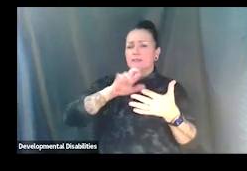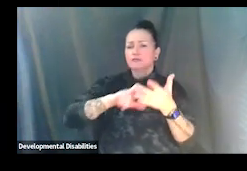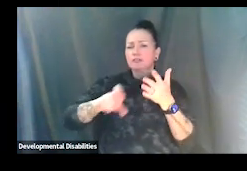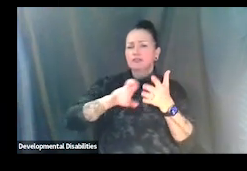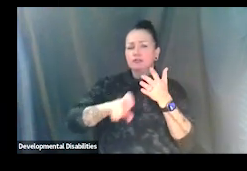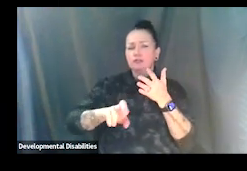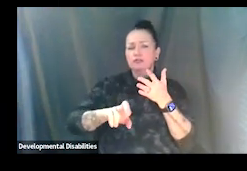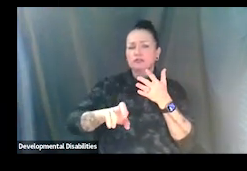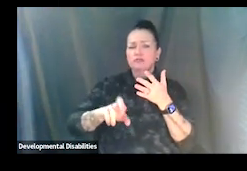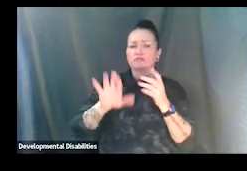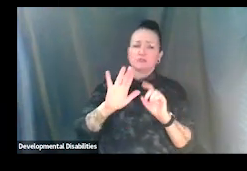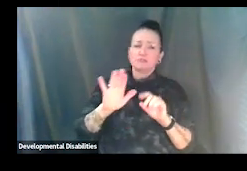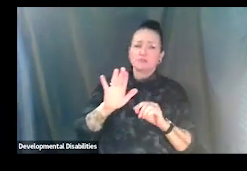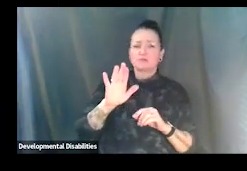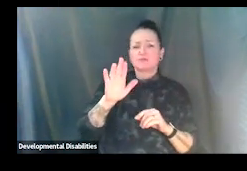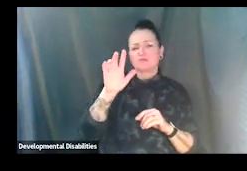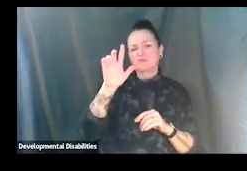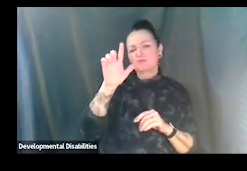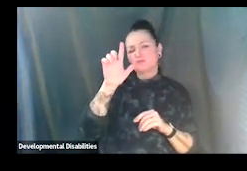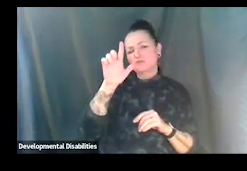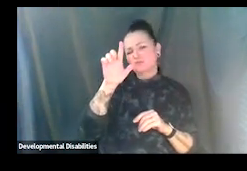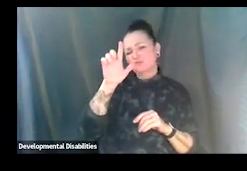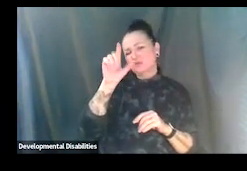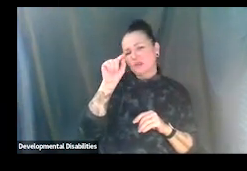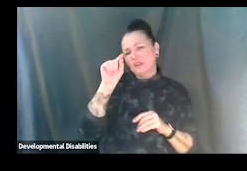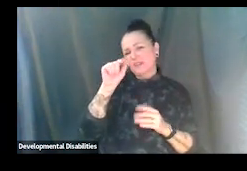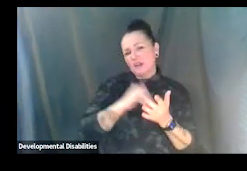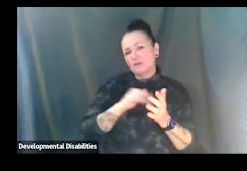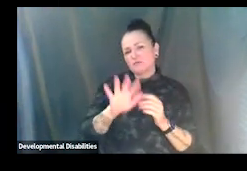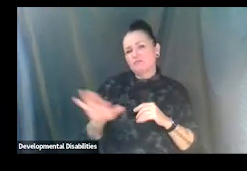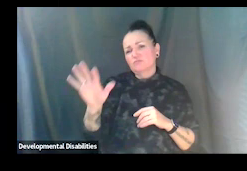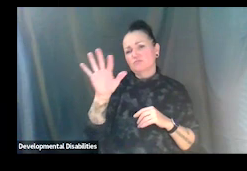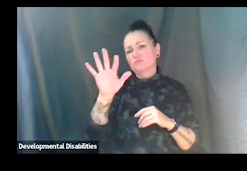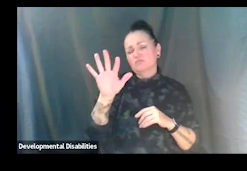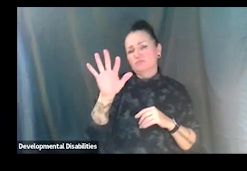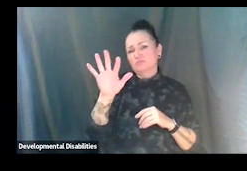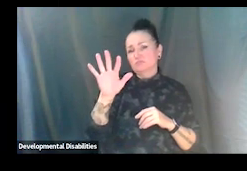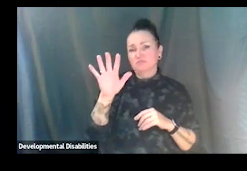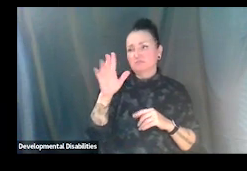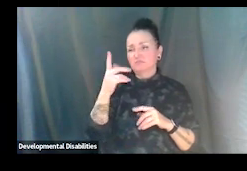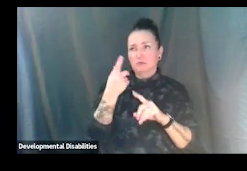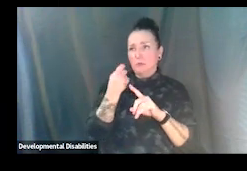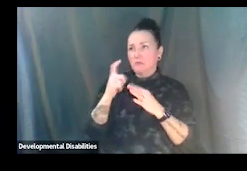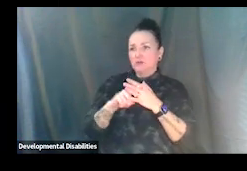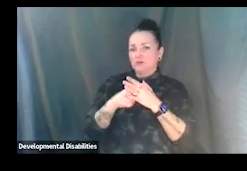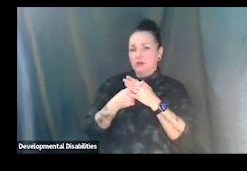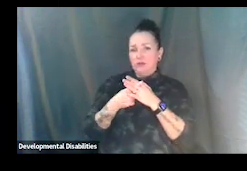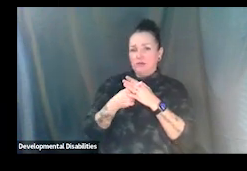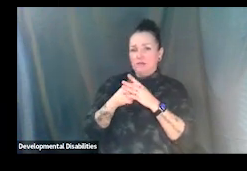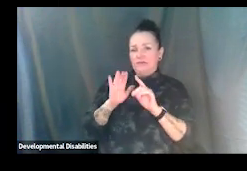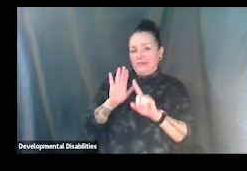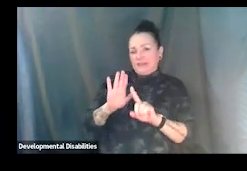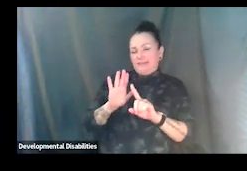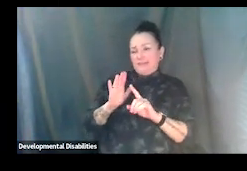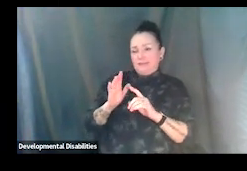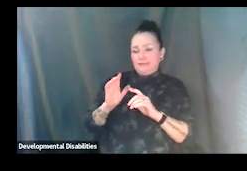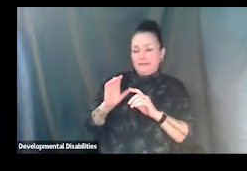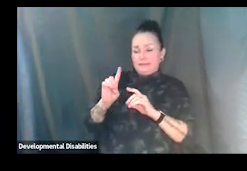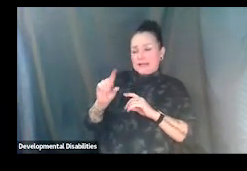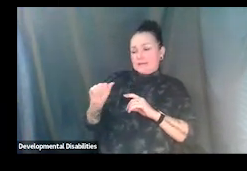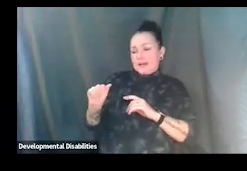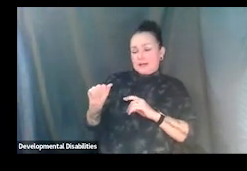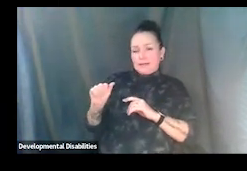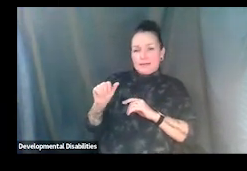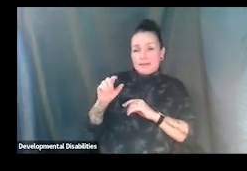since whatever the beginning of PubMed is, whenever they started collating data. If you then add in autism and